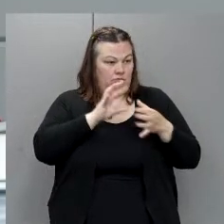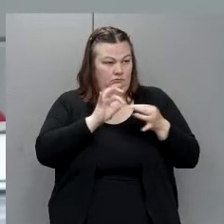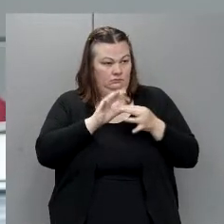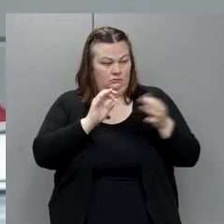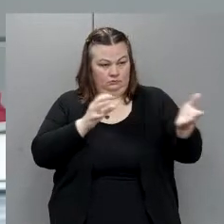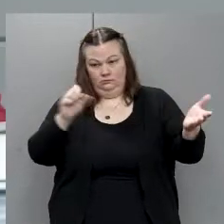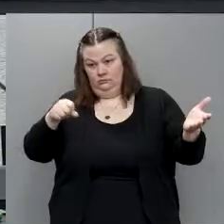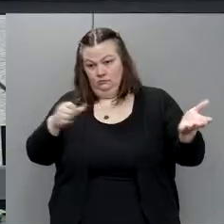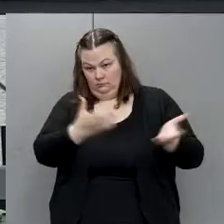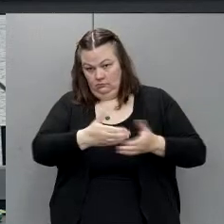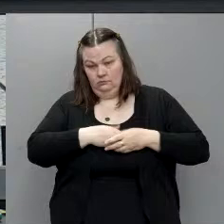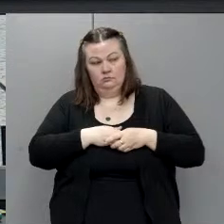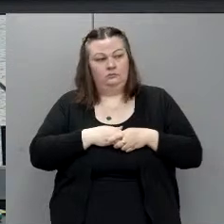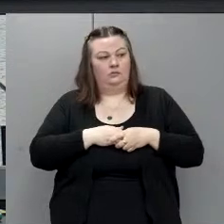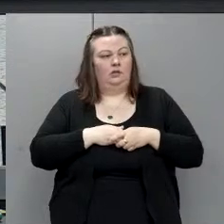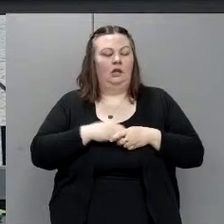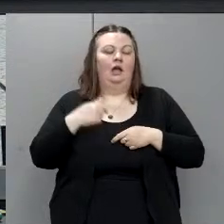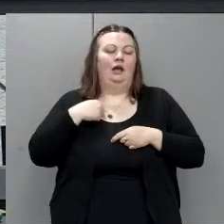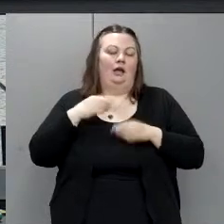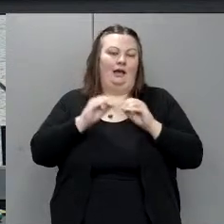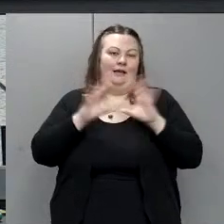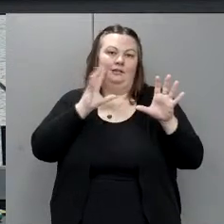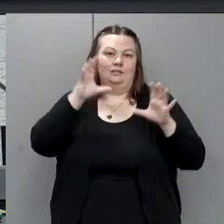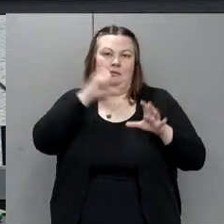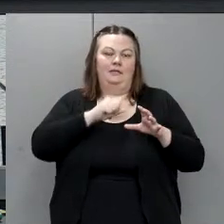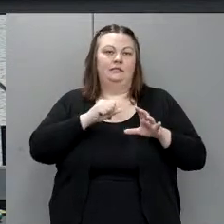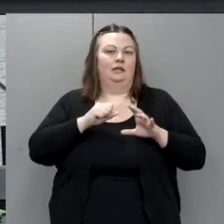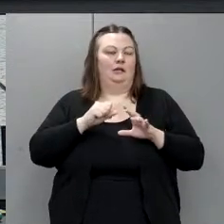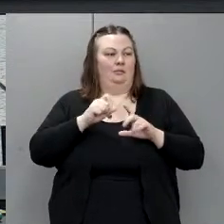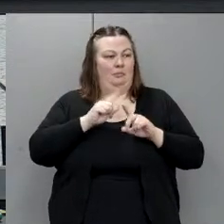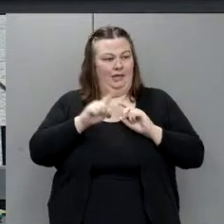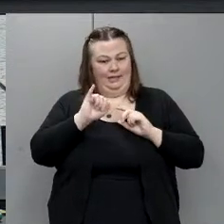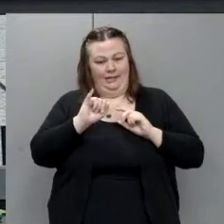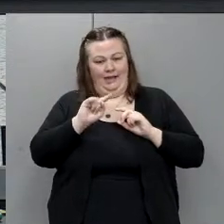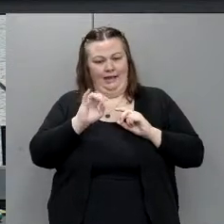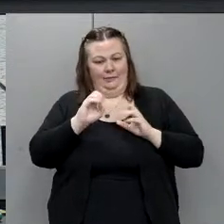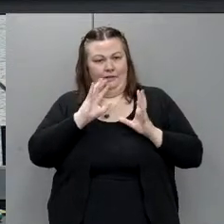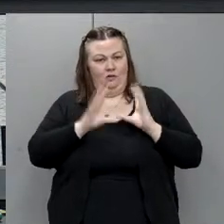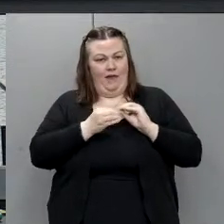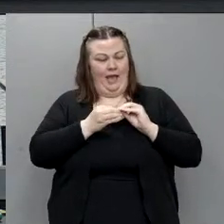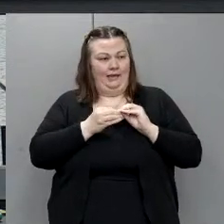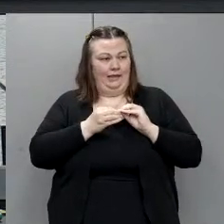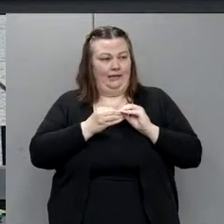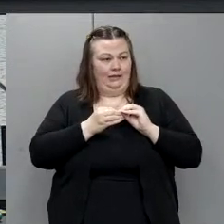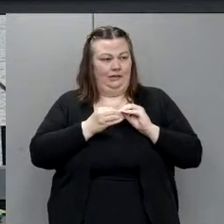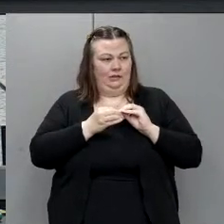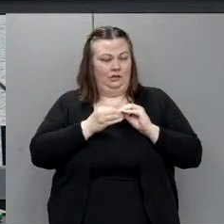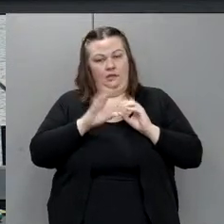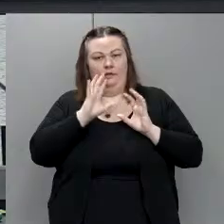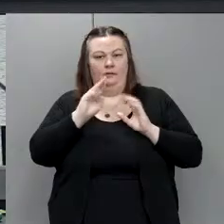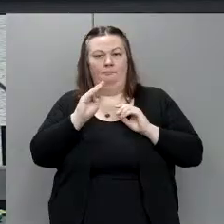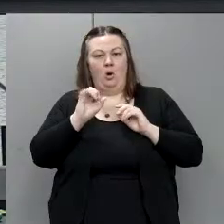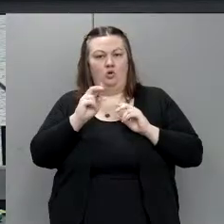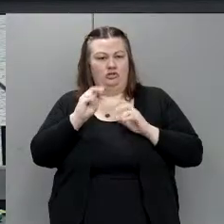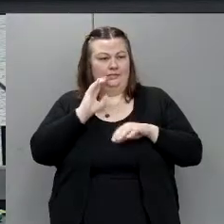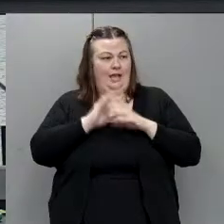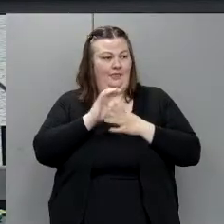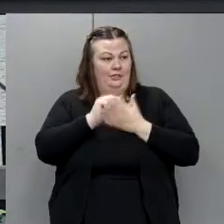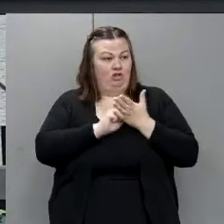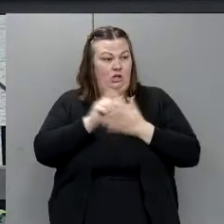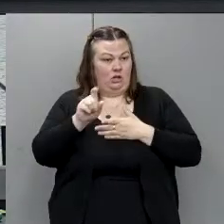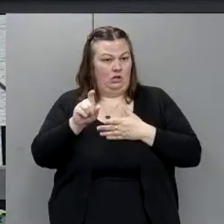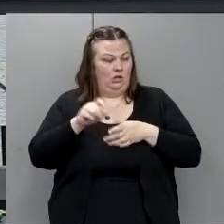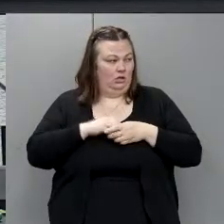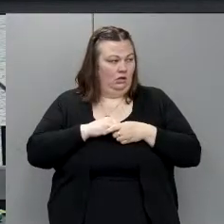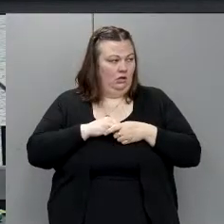Yes. I obviously missed it. Is this item that you've added, or your motion you made, is that on the agenda?